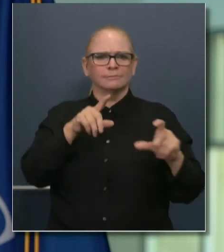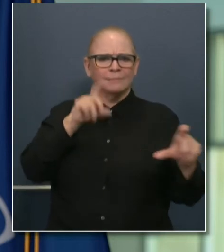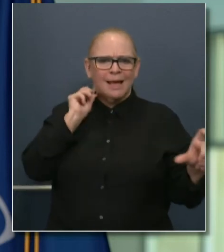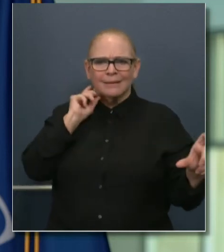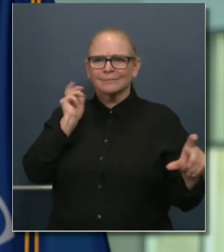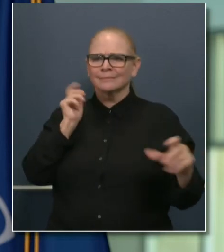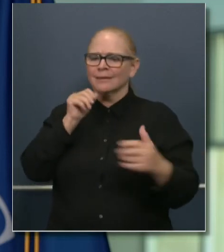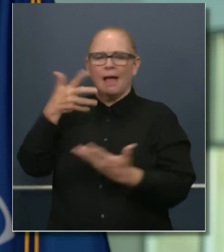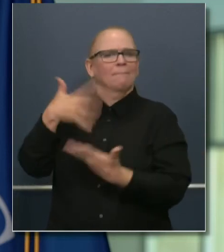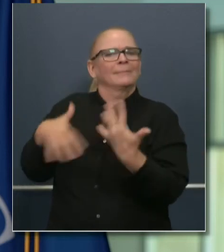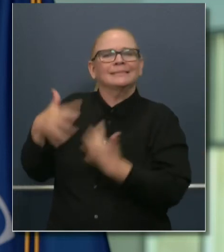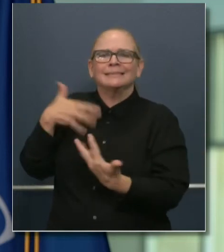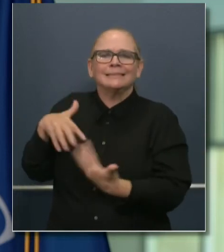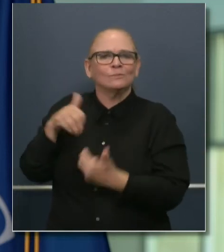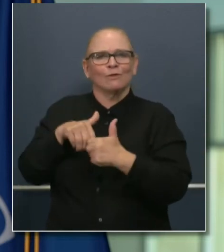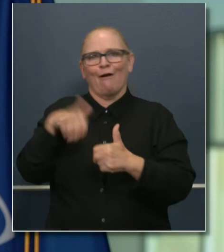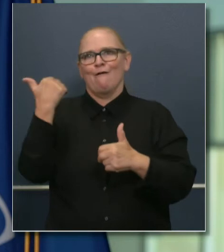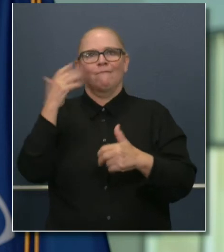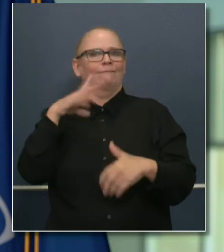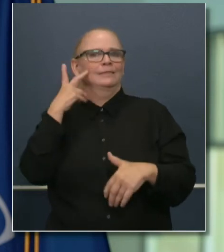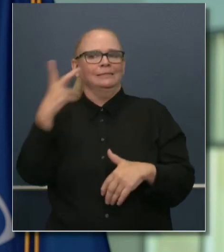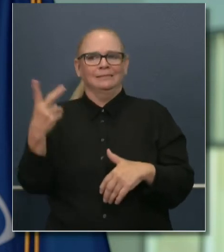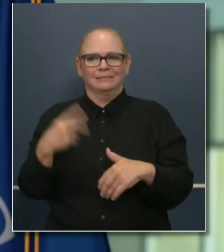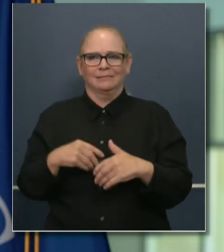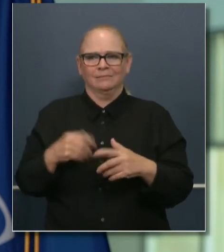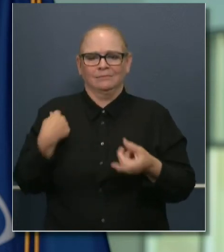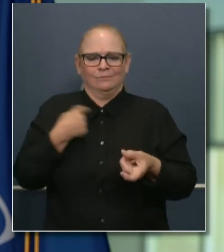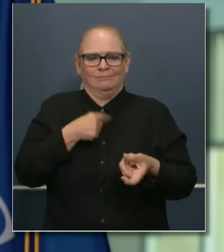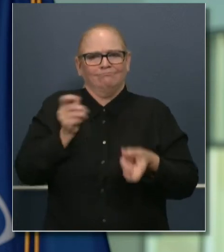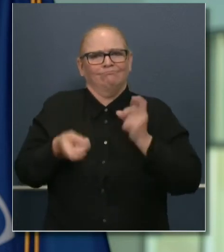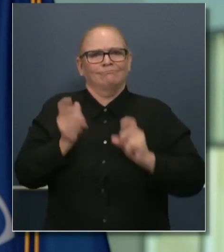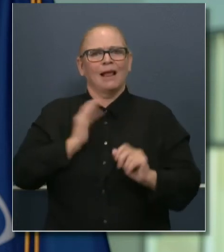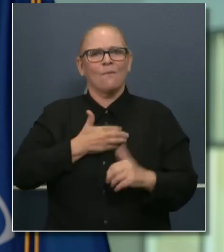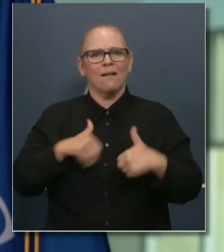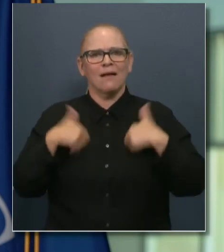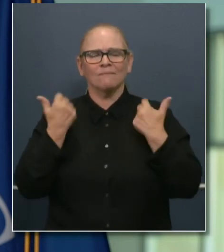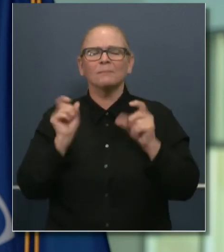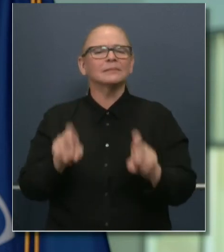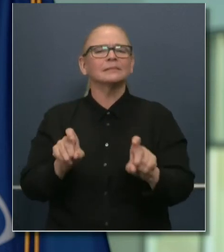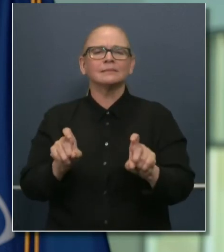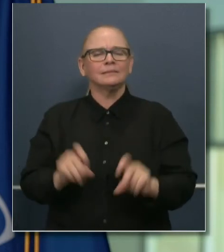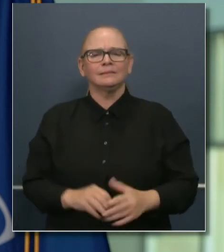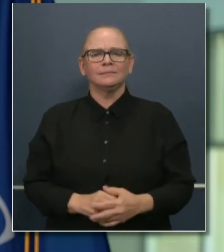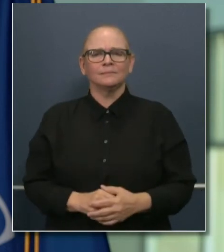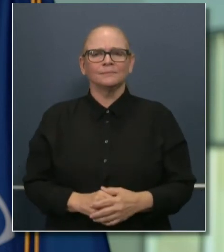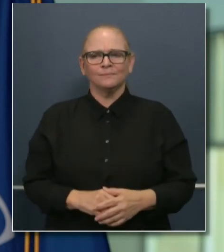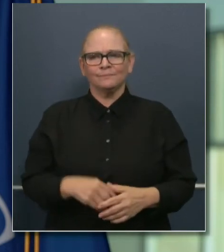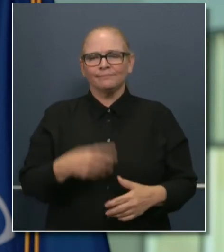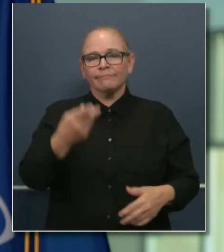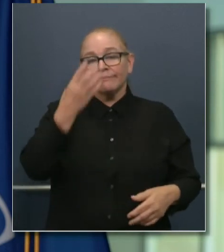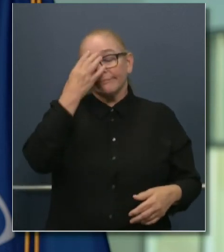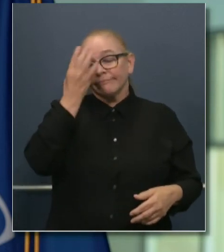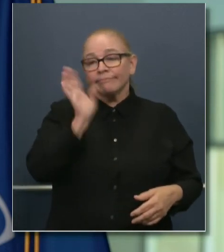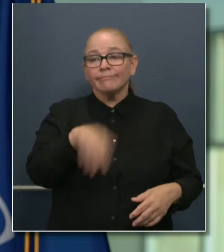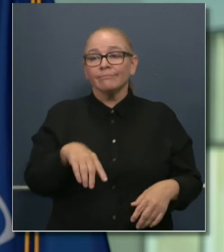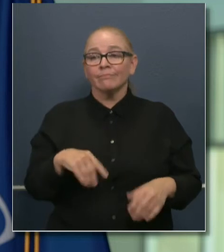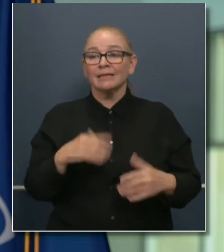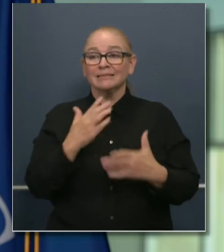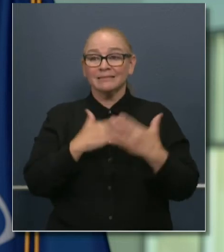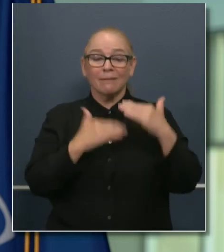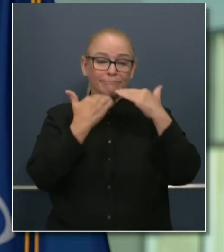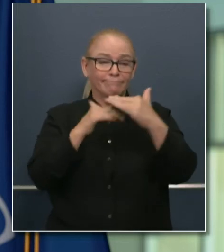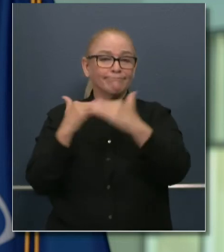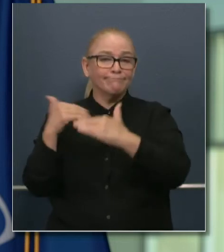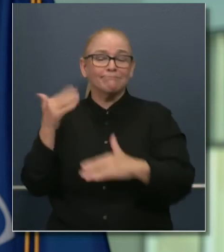well as the modifications. Let's be candid, these sectoral modifications that have been very, very difficult and very trying for